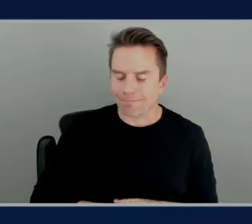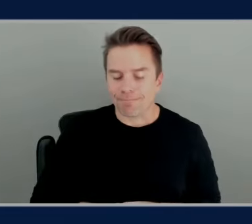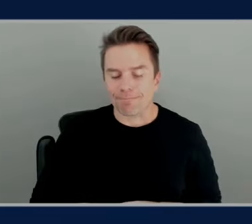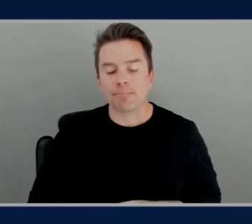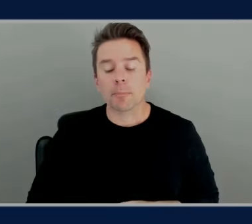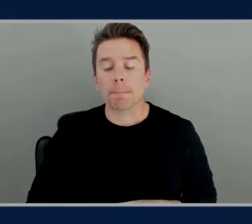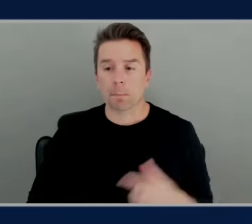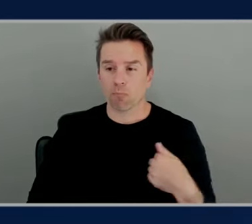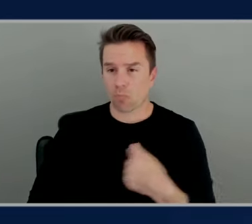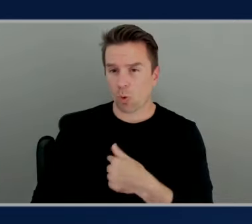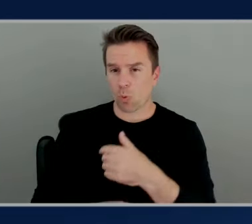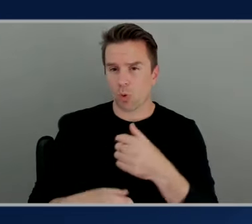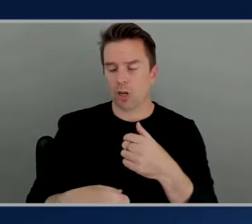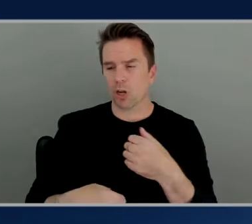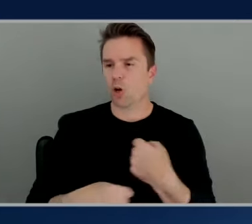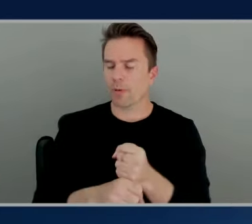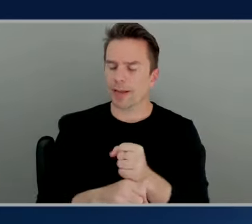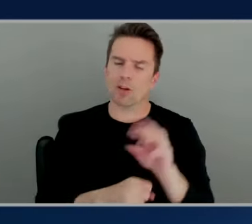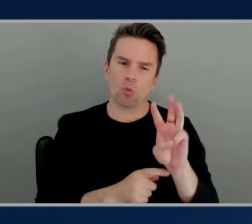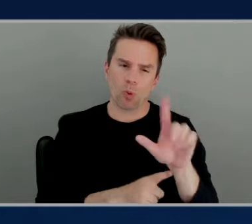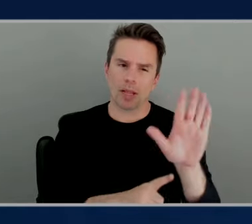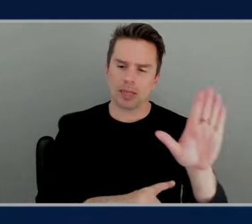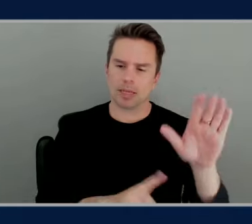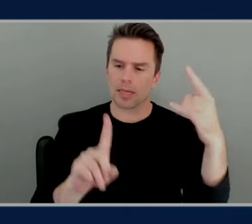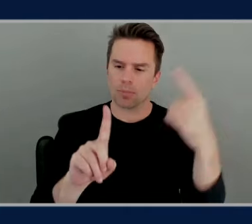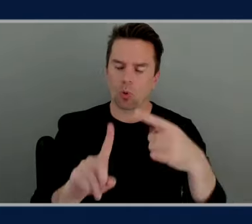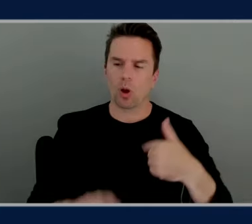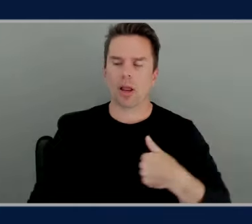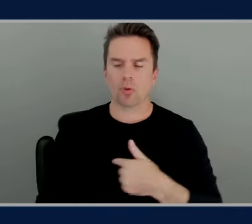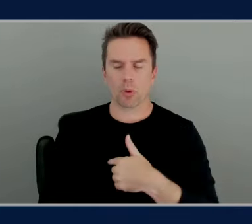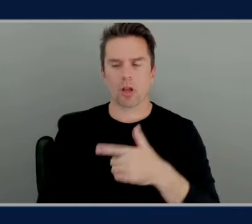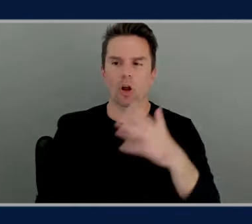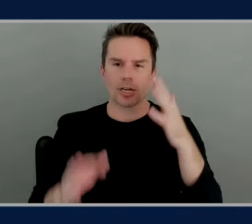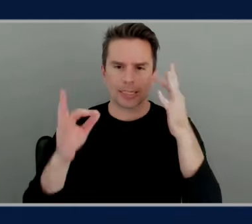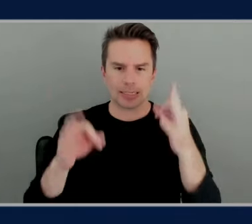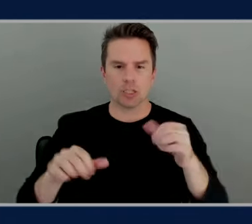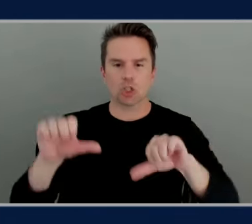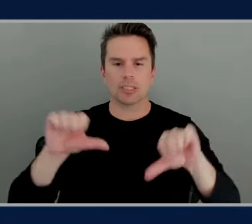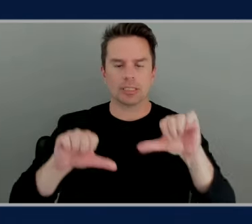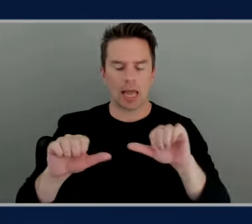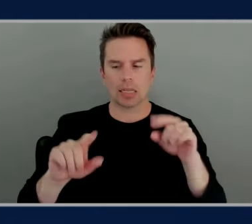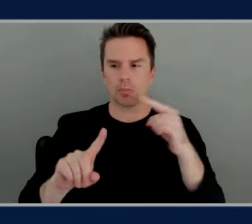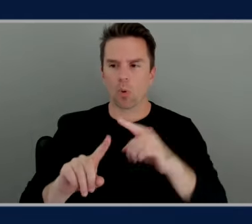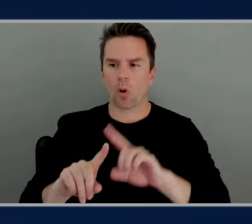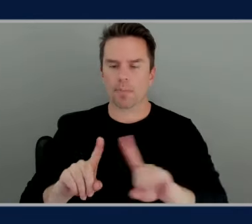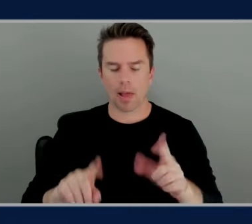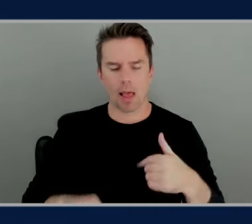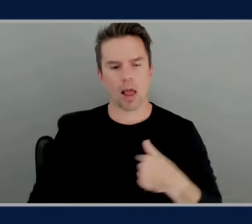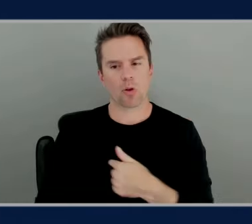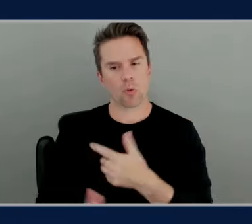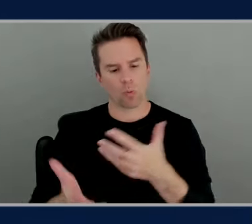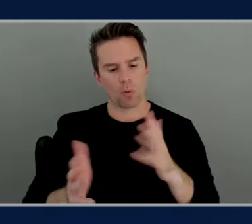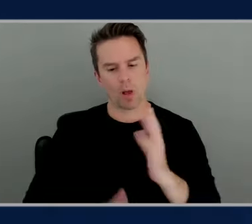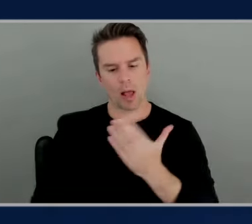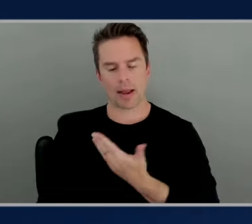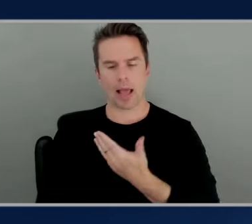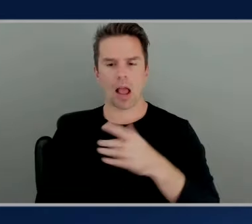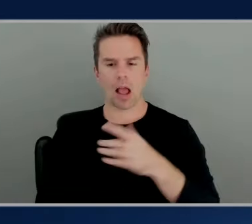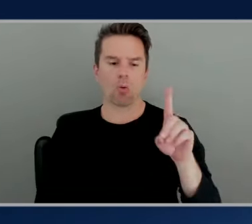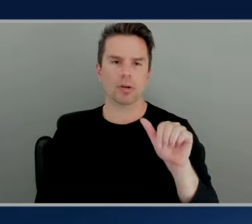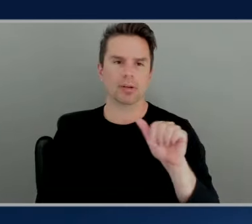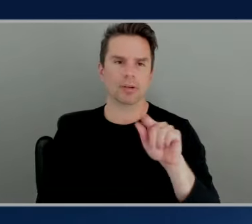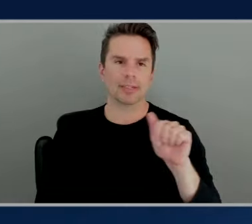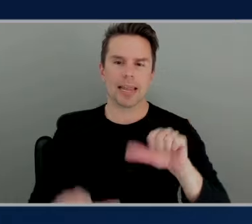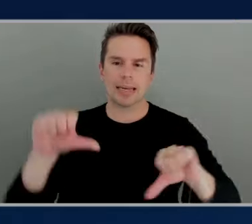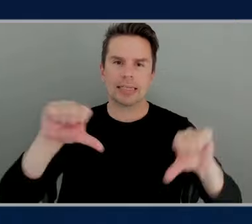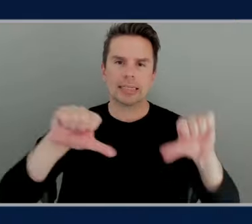know, to Will's point, or decision science platform. We want to be able to multiply all the effort of the data scientists to be able to, you know, deliver more value